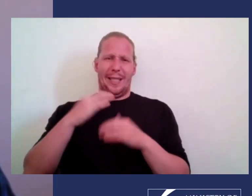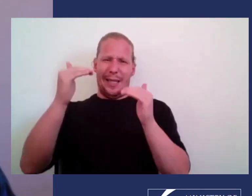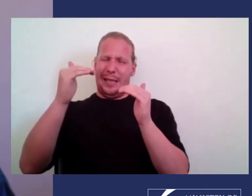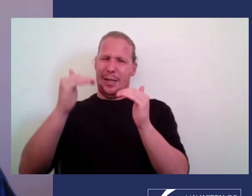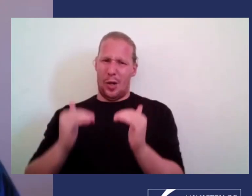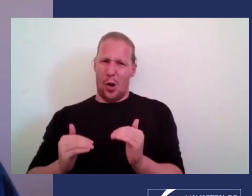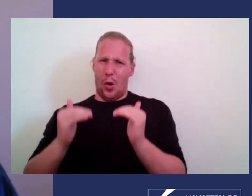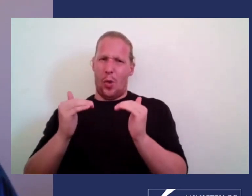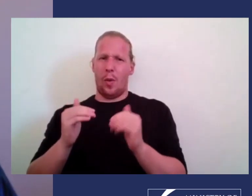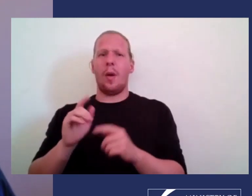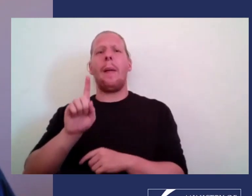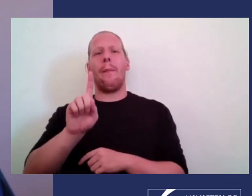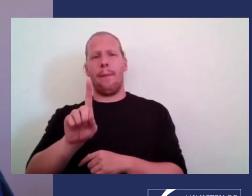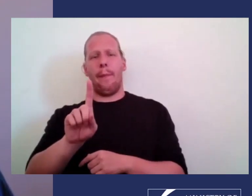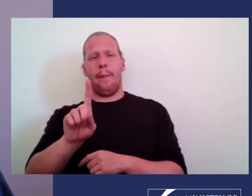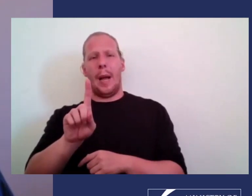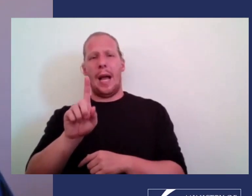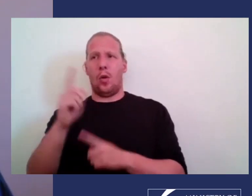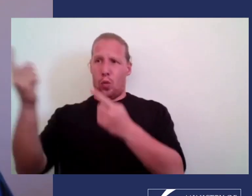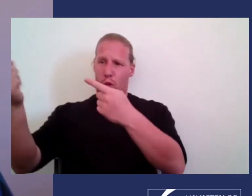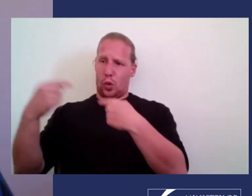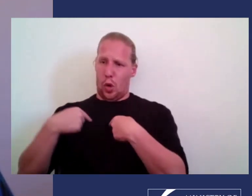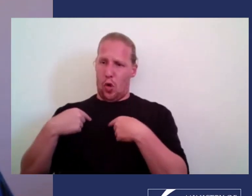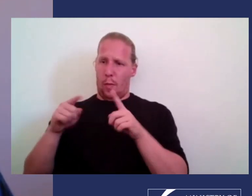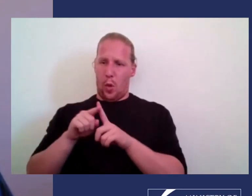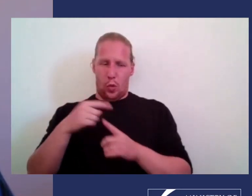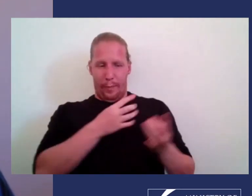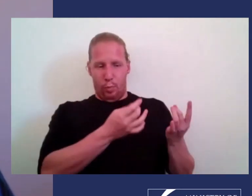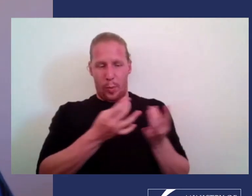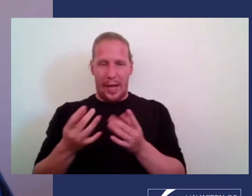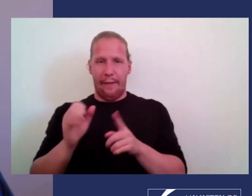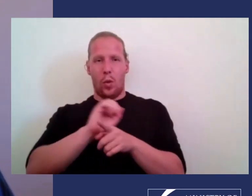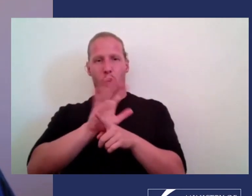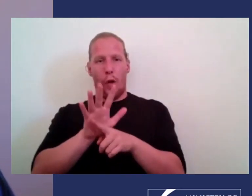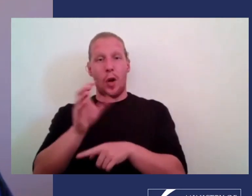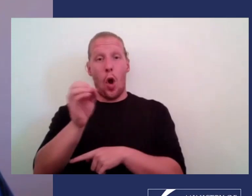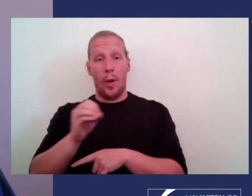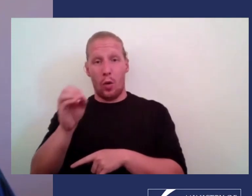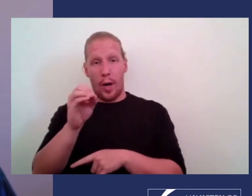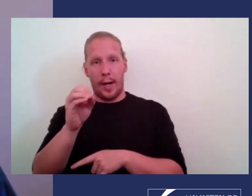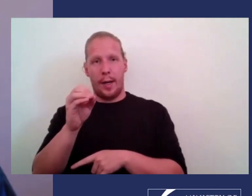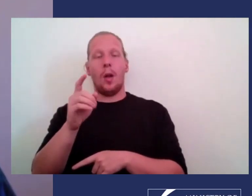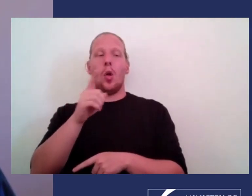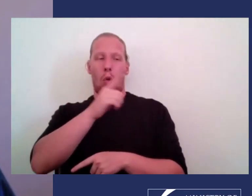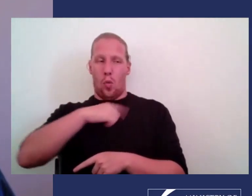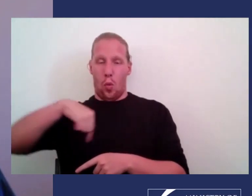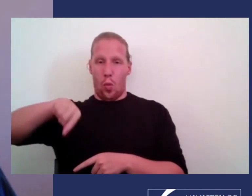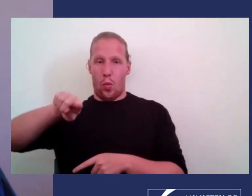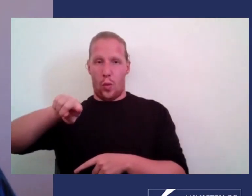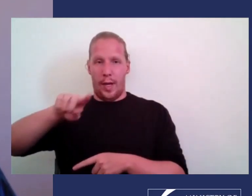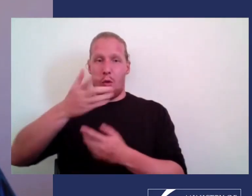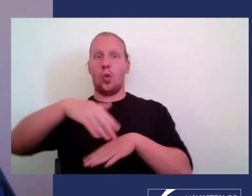But, what we're being told and what we're preparing for with Omicron is that we are all going to get exposed to